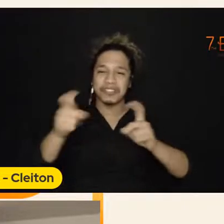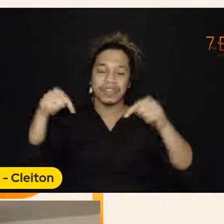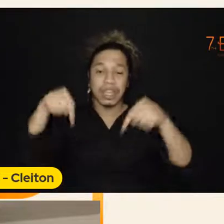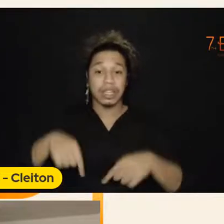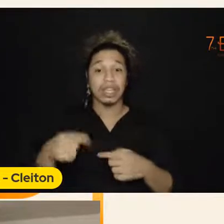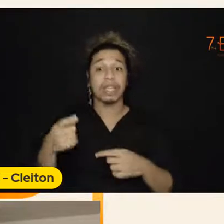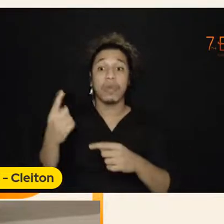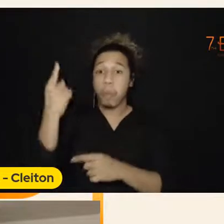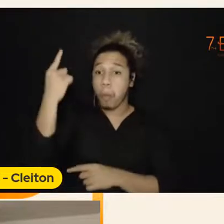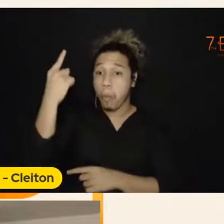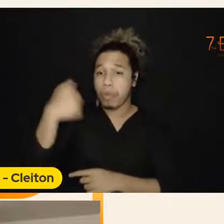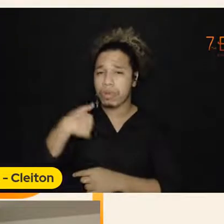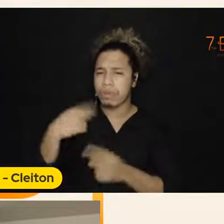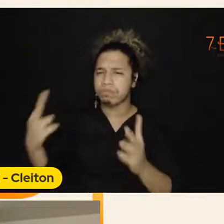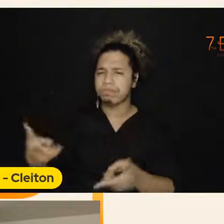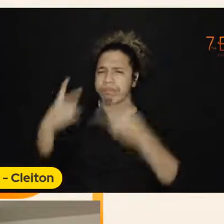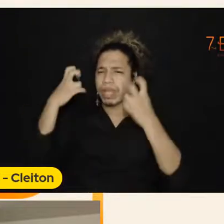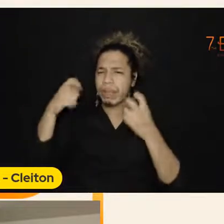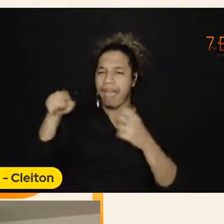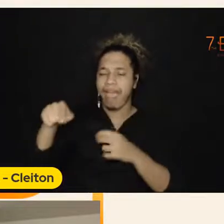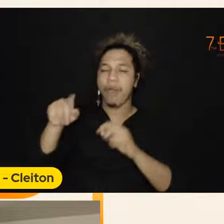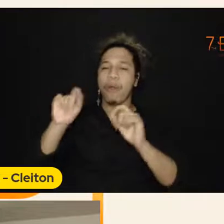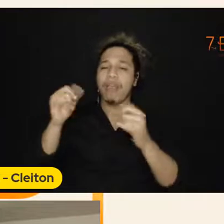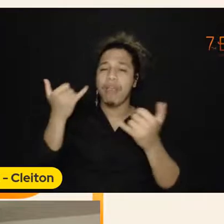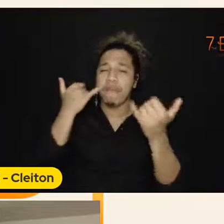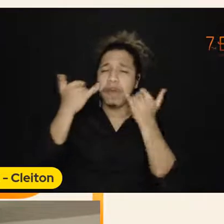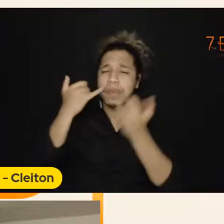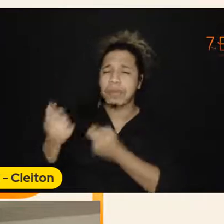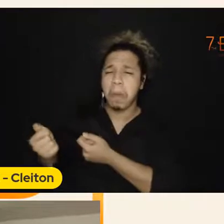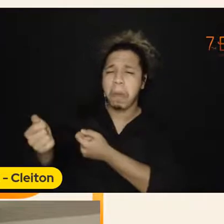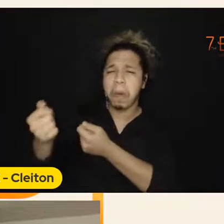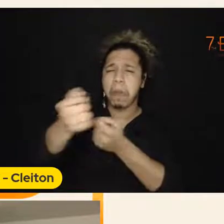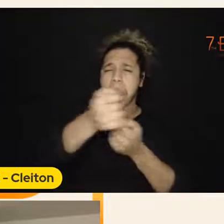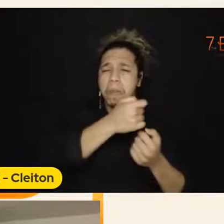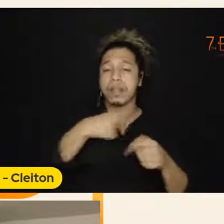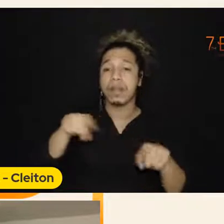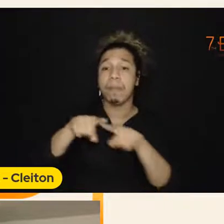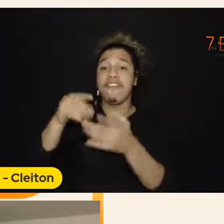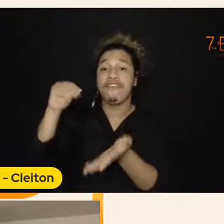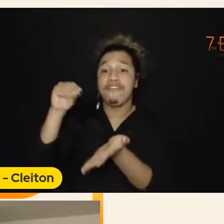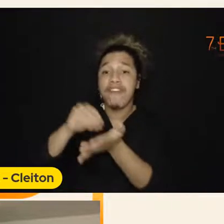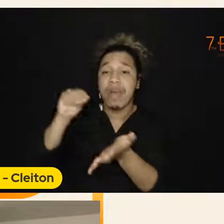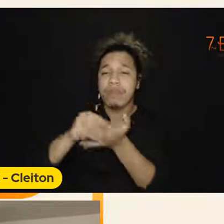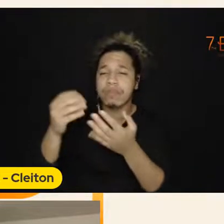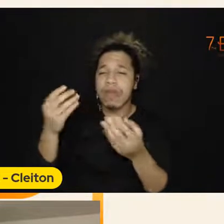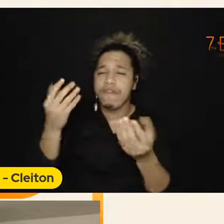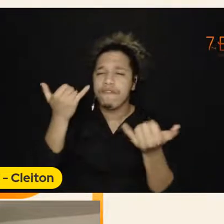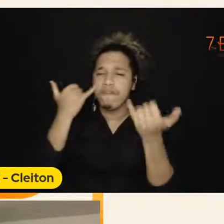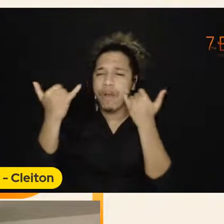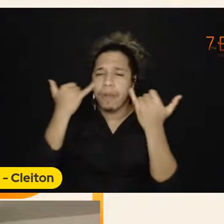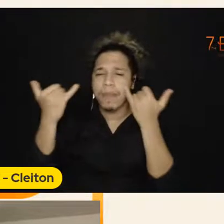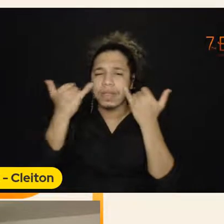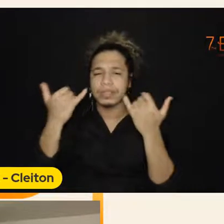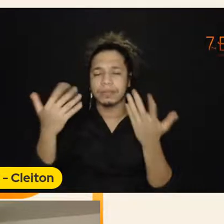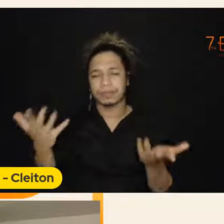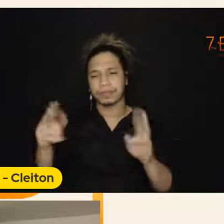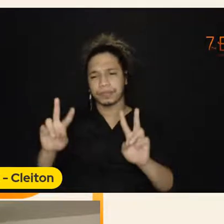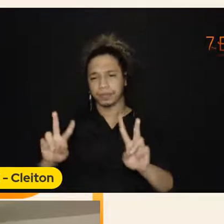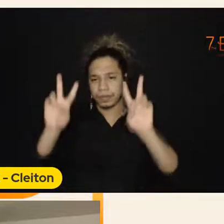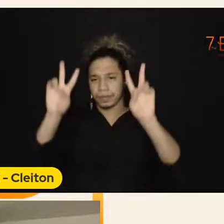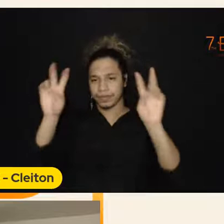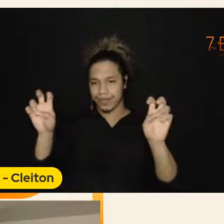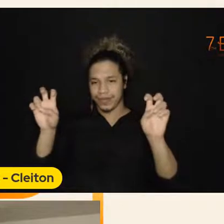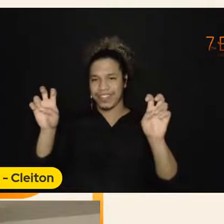I've been thinking in ways that we can look into that. Previously, I talked about the multi-literacy pedagogy and